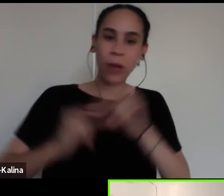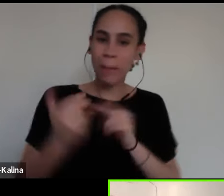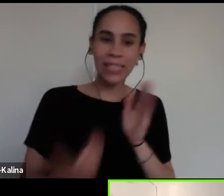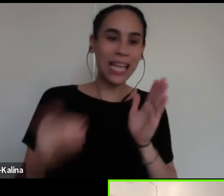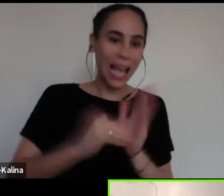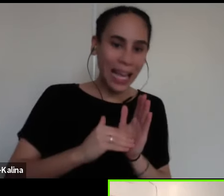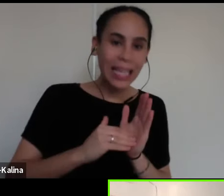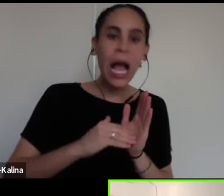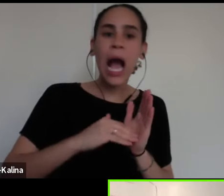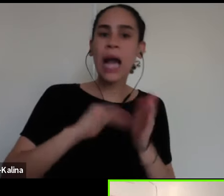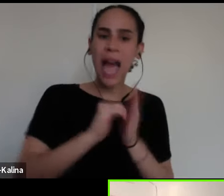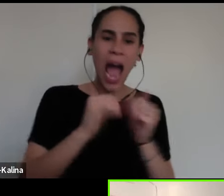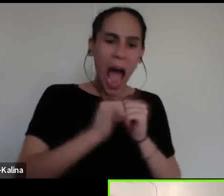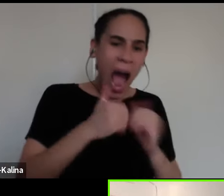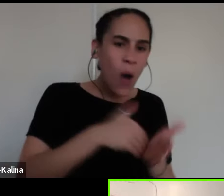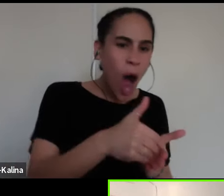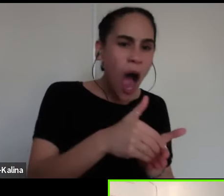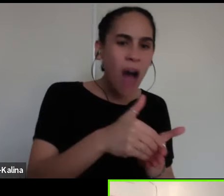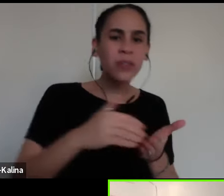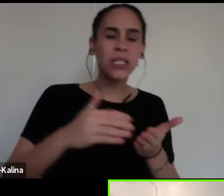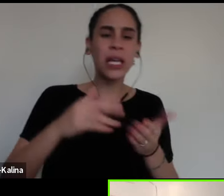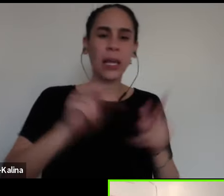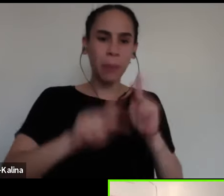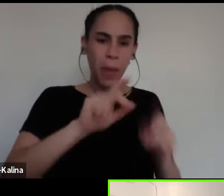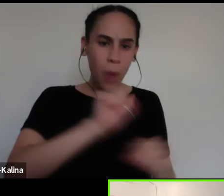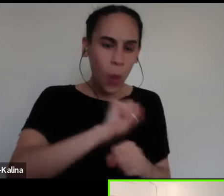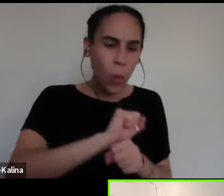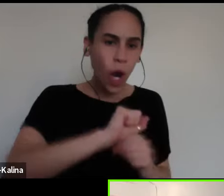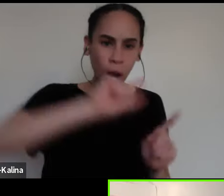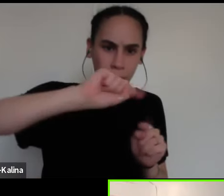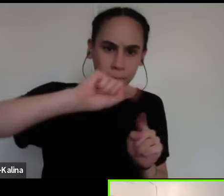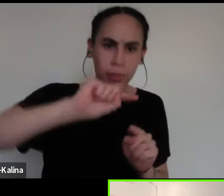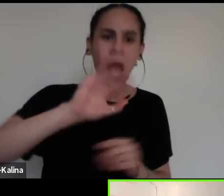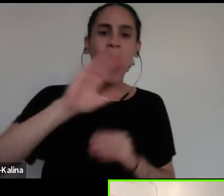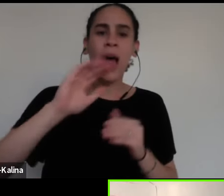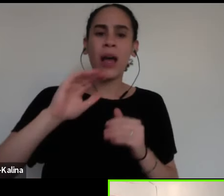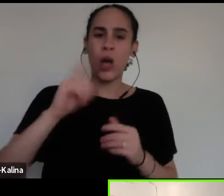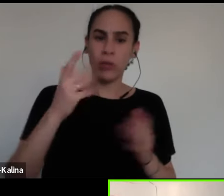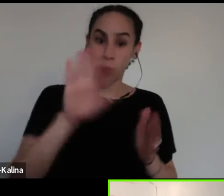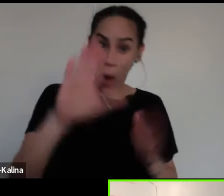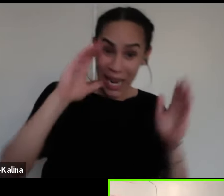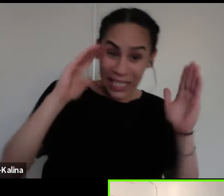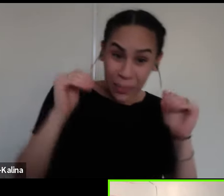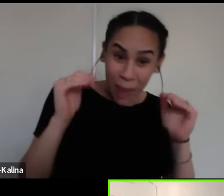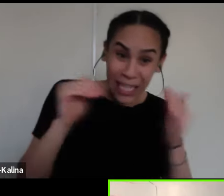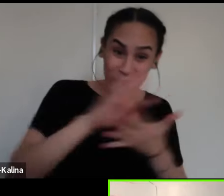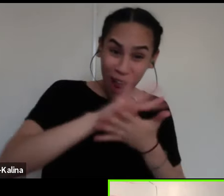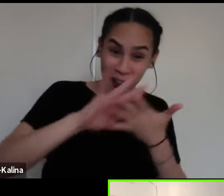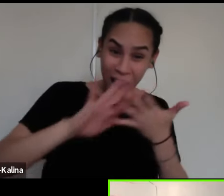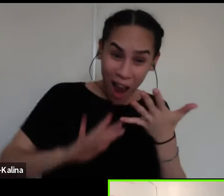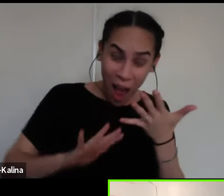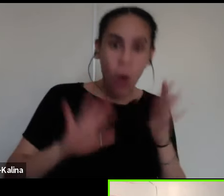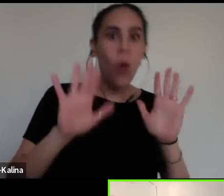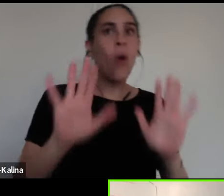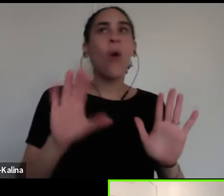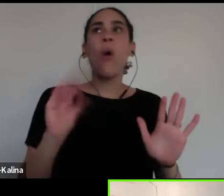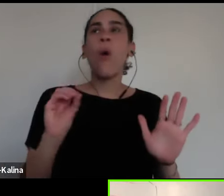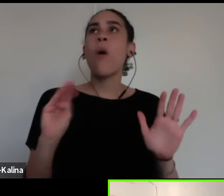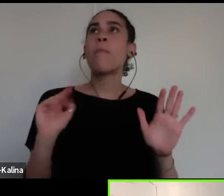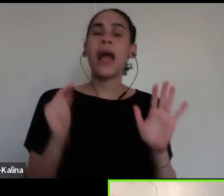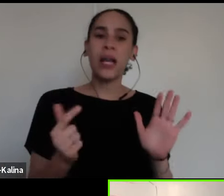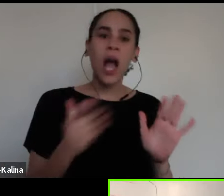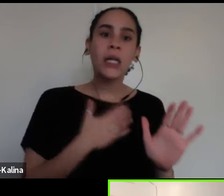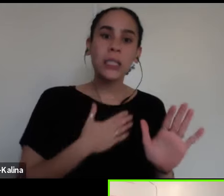people work, what their milestones are, how they report to other people, what you're expecting of them. Oh my gosh, what you're expecting of them. Can we